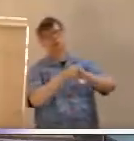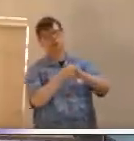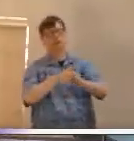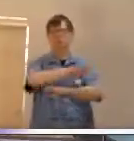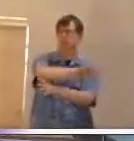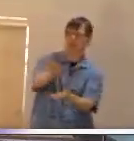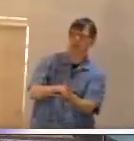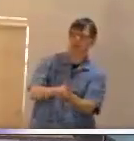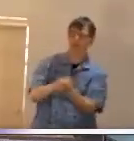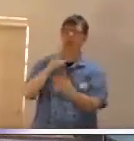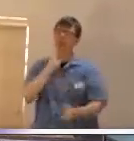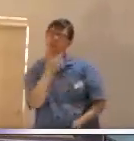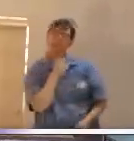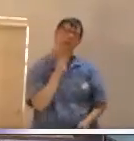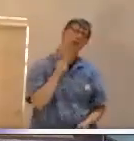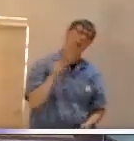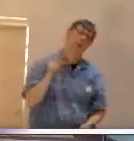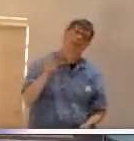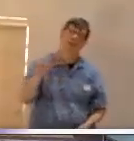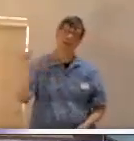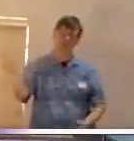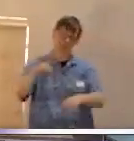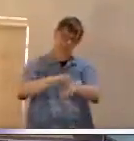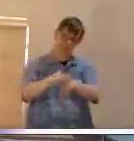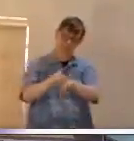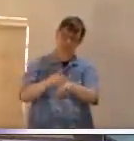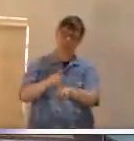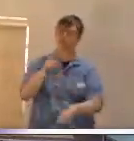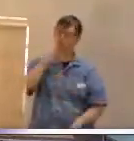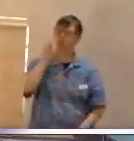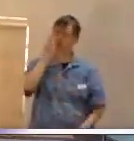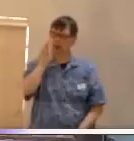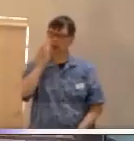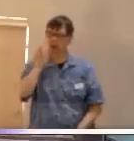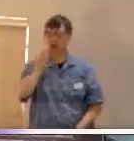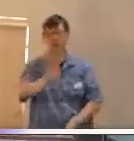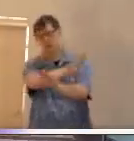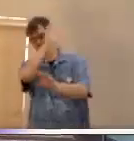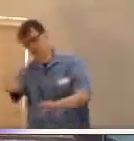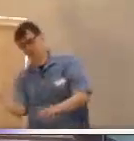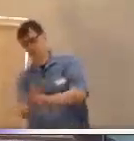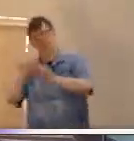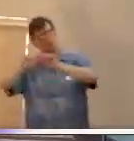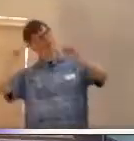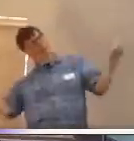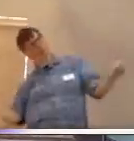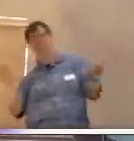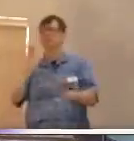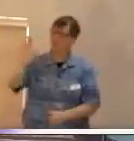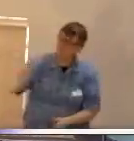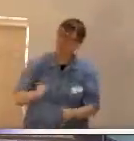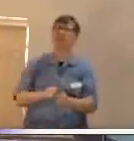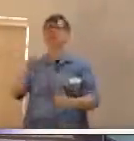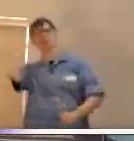peace. Because as that nature that you are, anything opposite of that is the mind, the